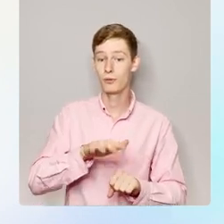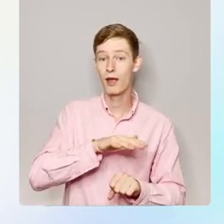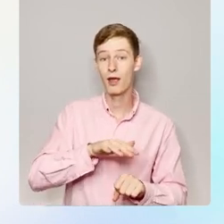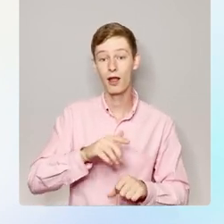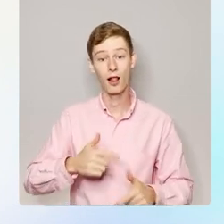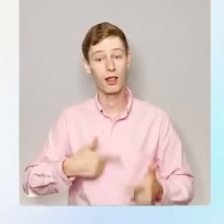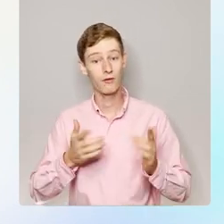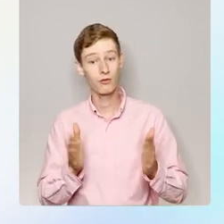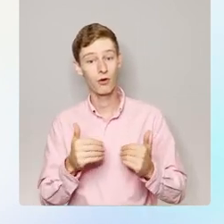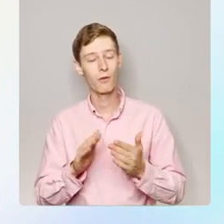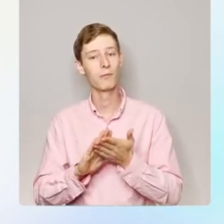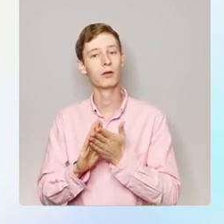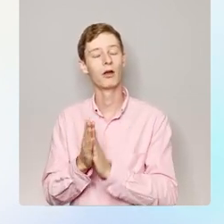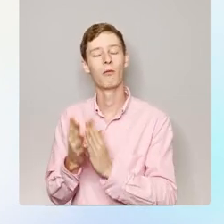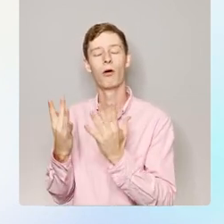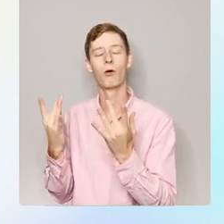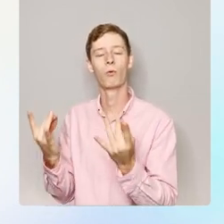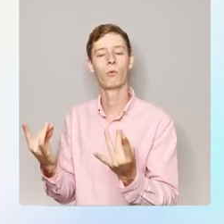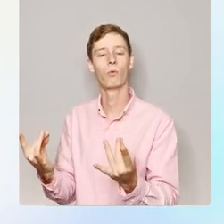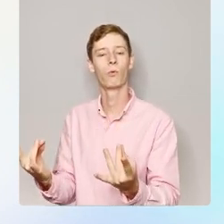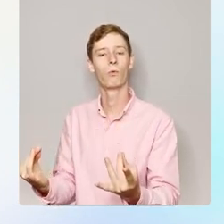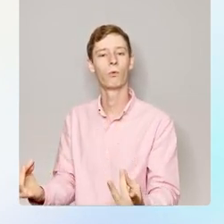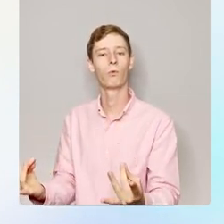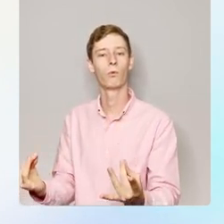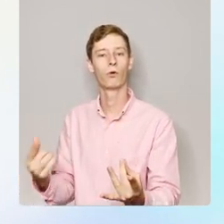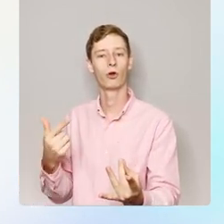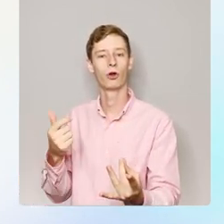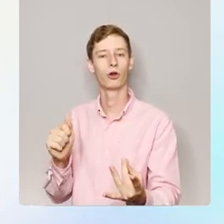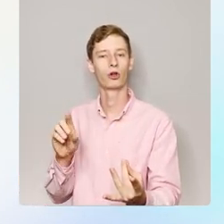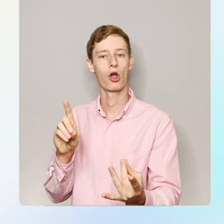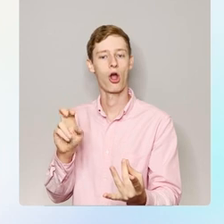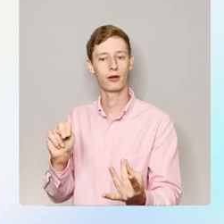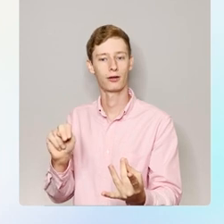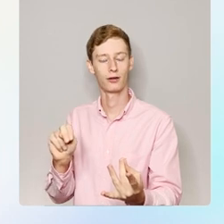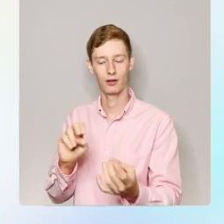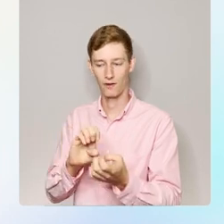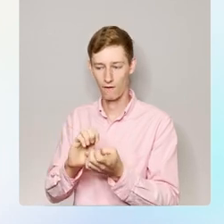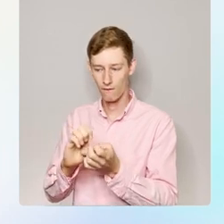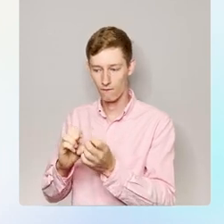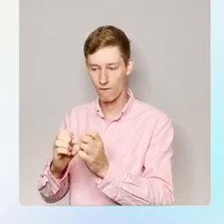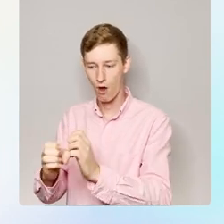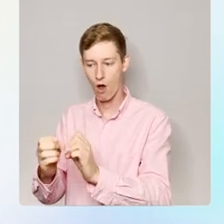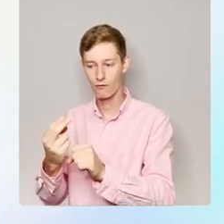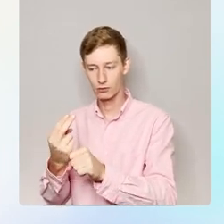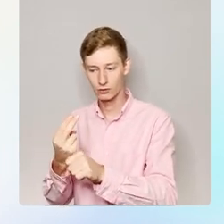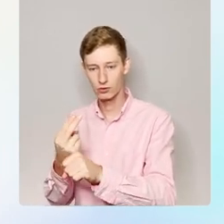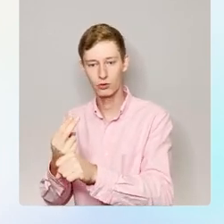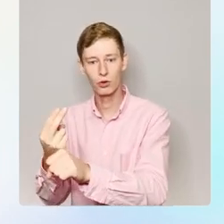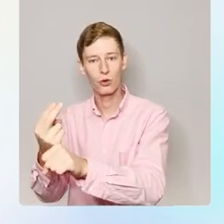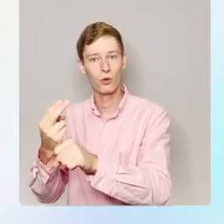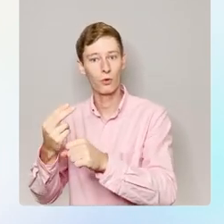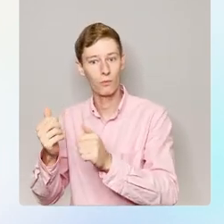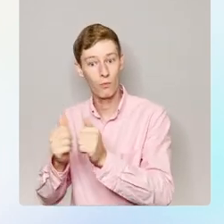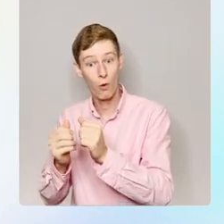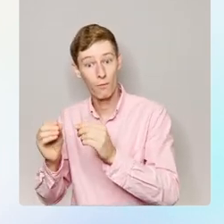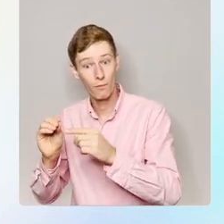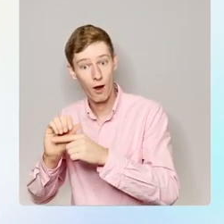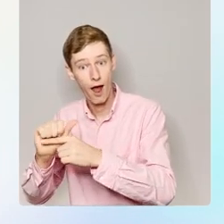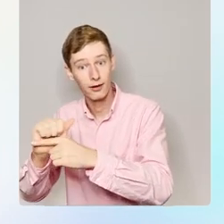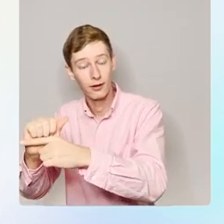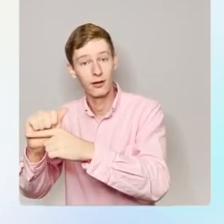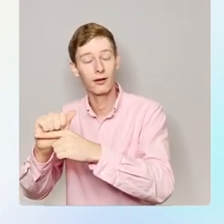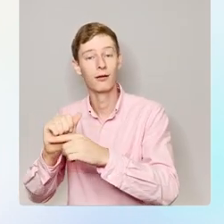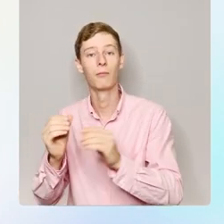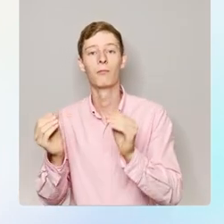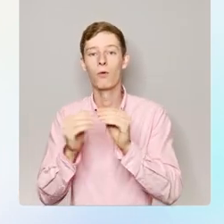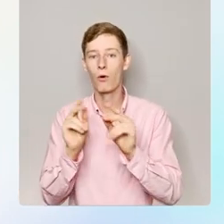garden, one that evolves and changes with user practice. So now more people can reap